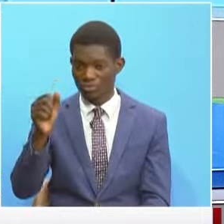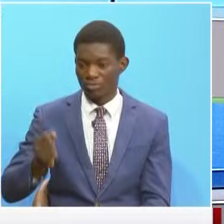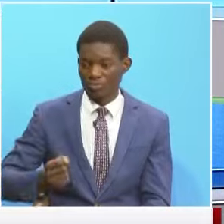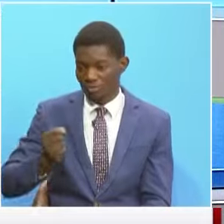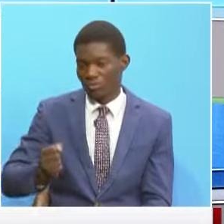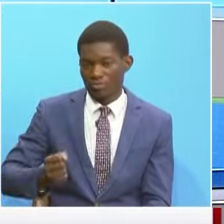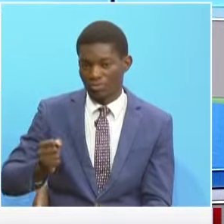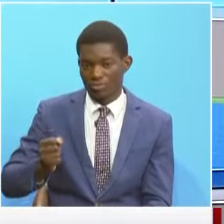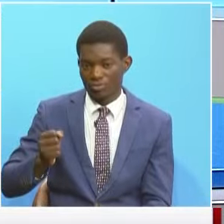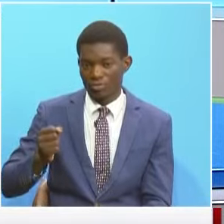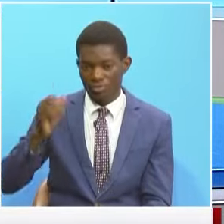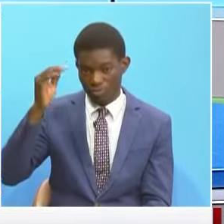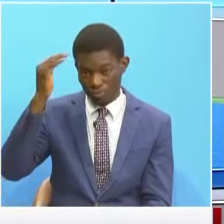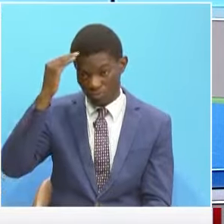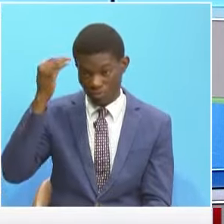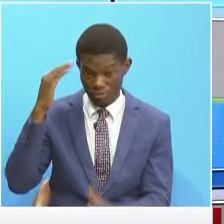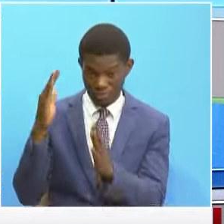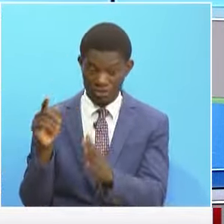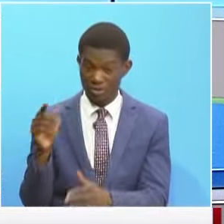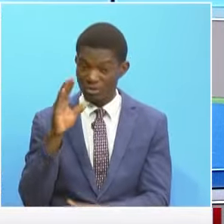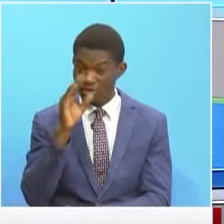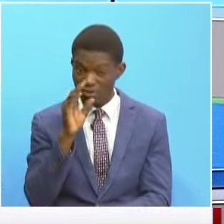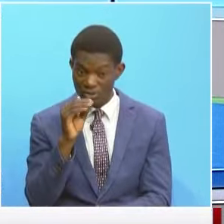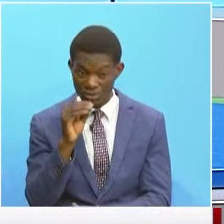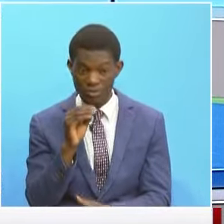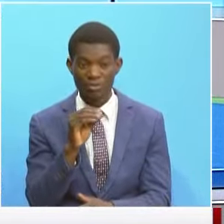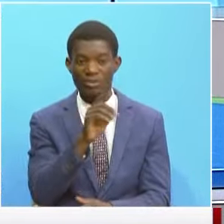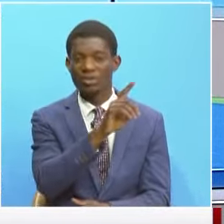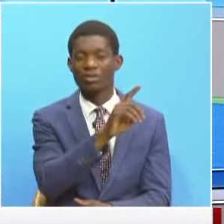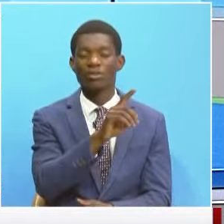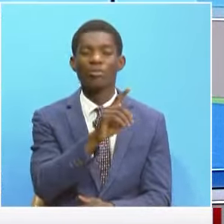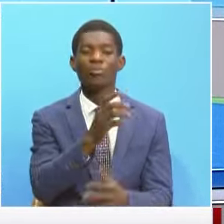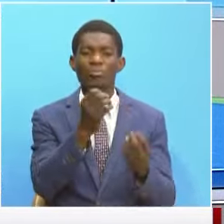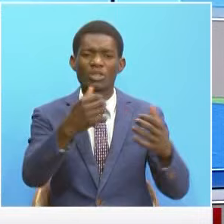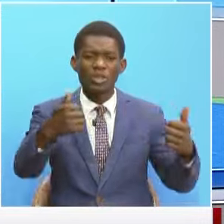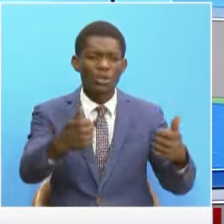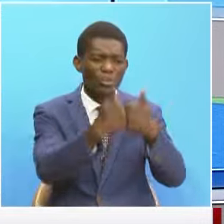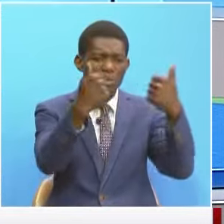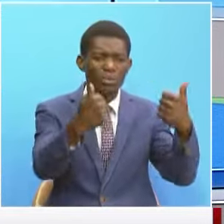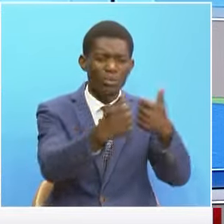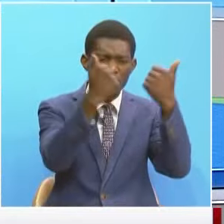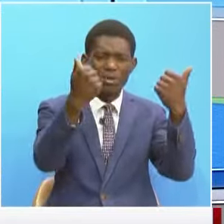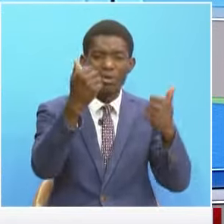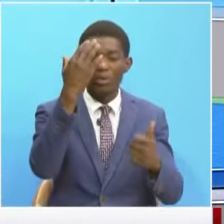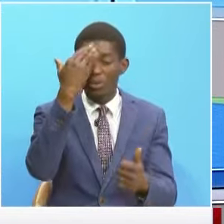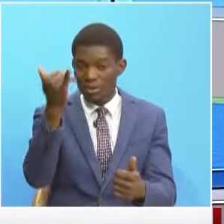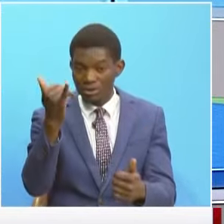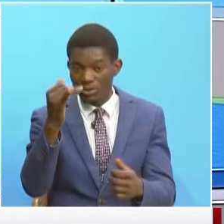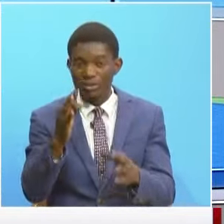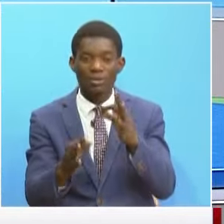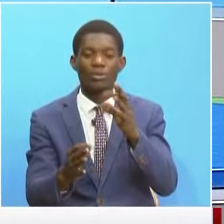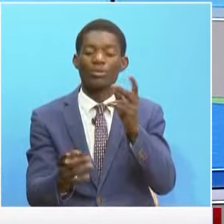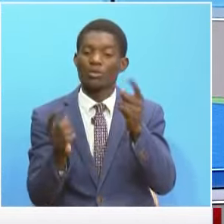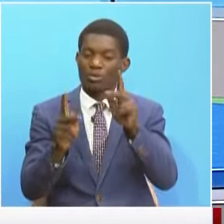of the 376 deaths recorded were caused through non-adherence to wearing a seatbelt